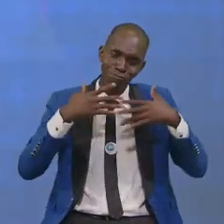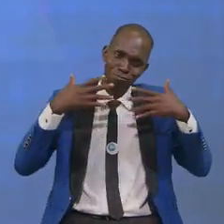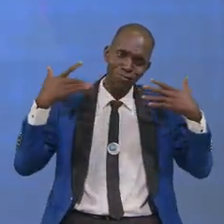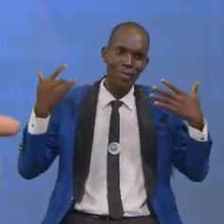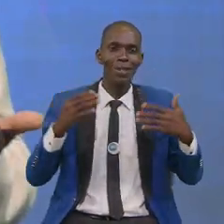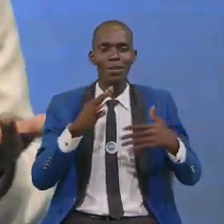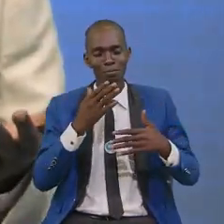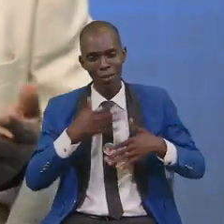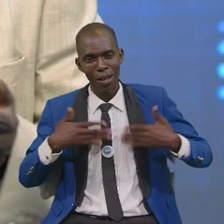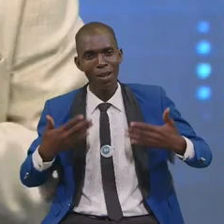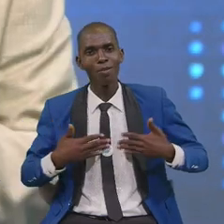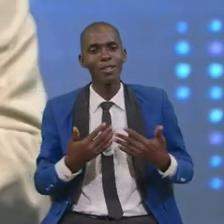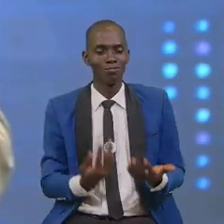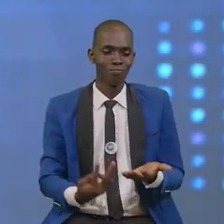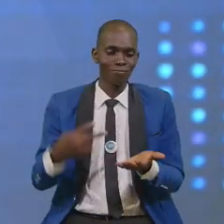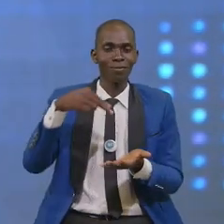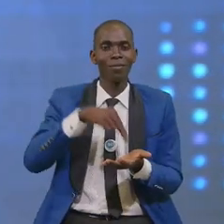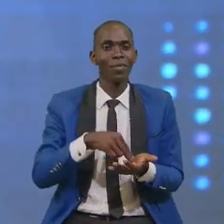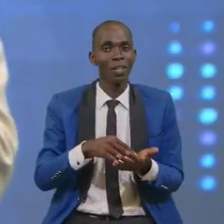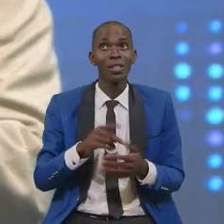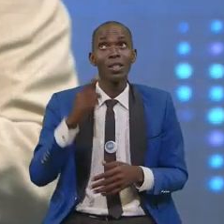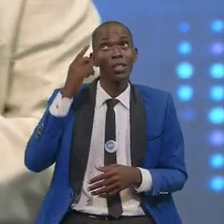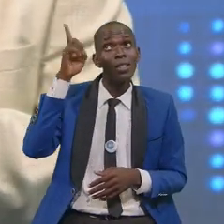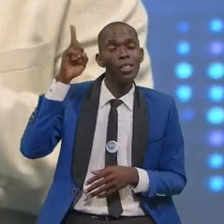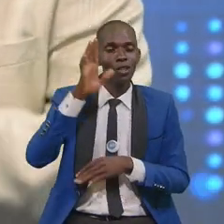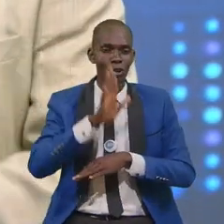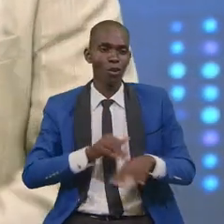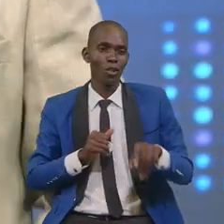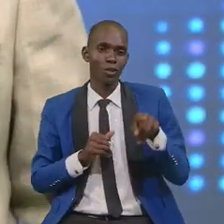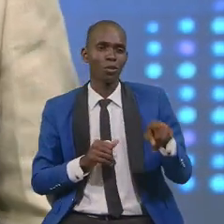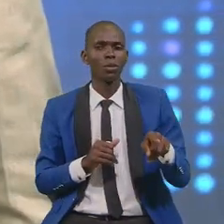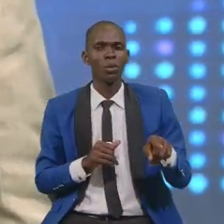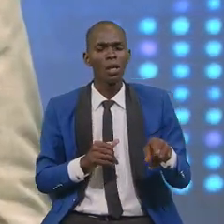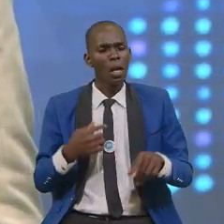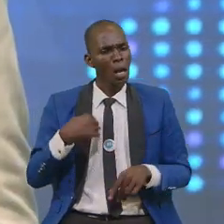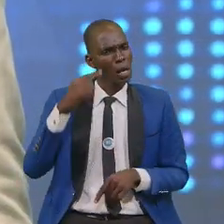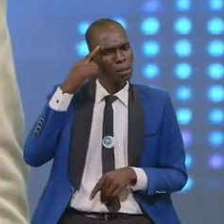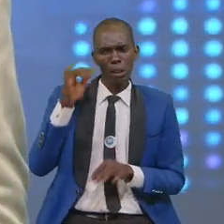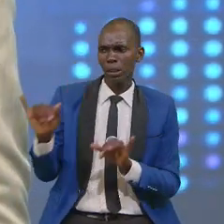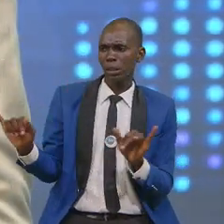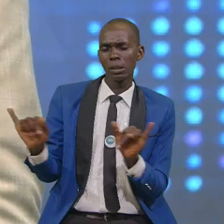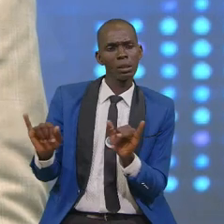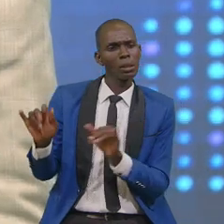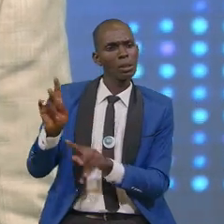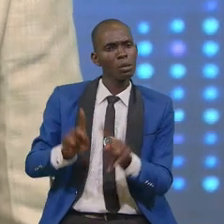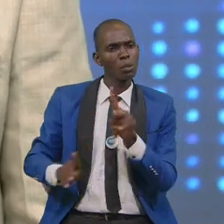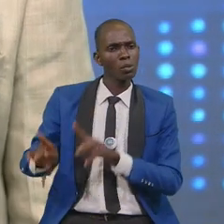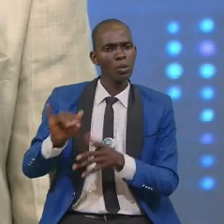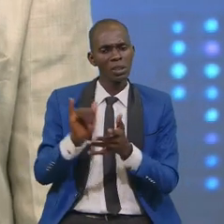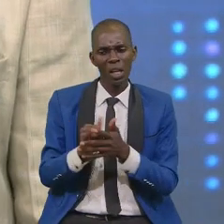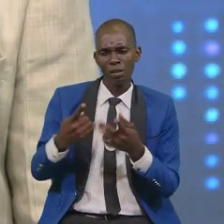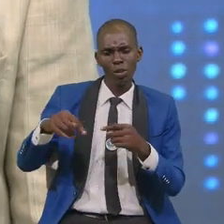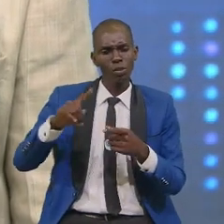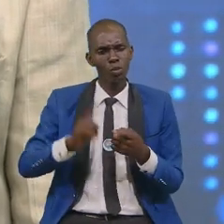comfort. Rise, he calleth you." I thought these were the same people that tried to